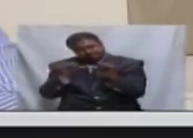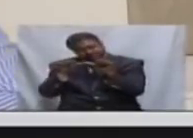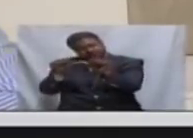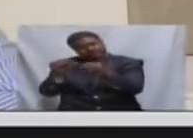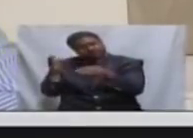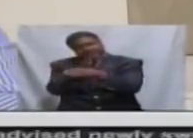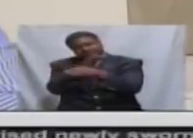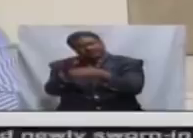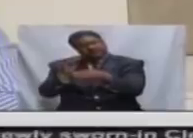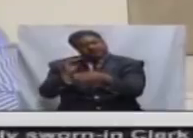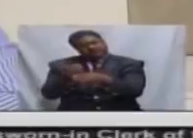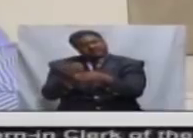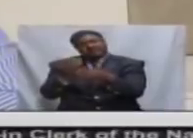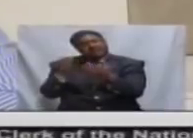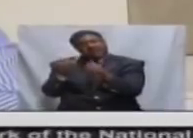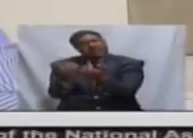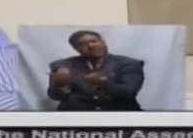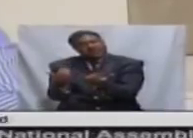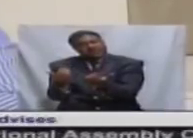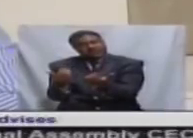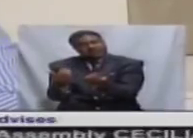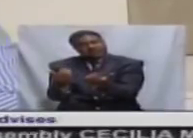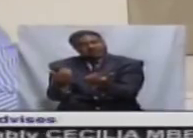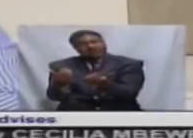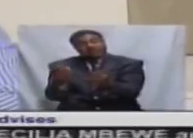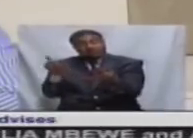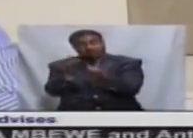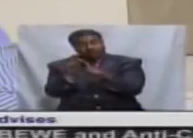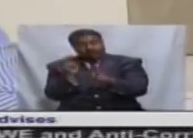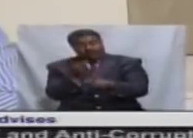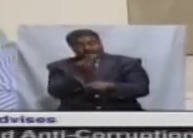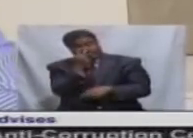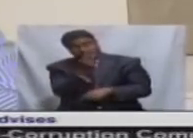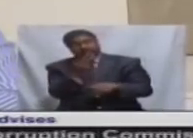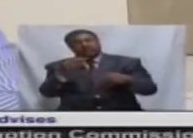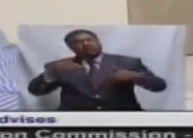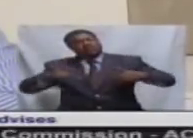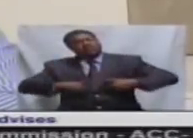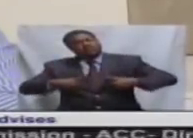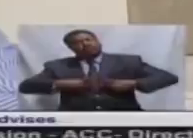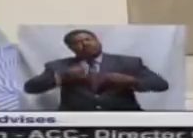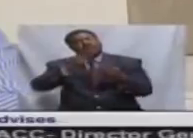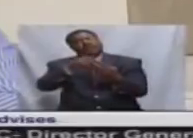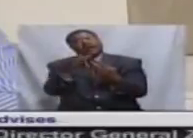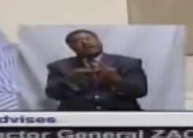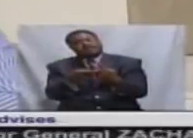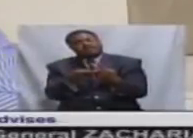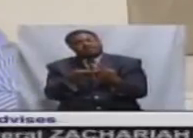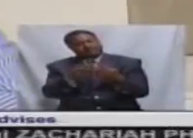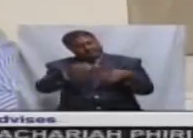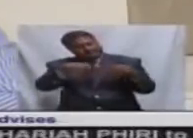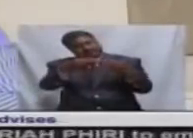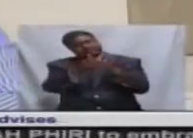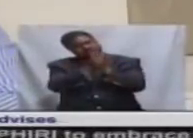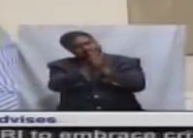those standards as enshrined in the Act. That said, the council stands ready